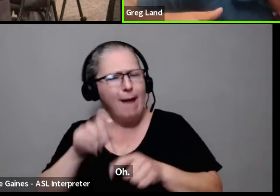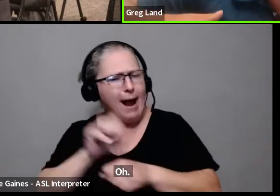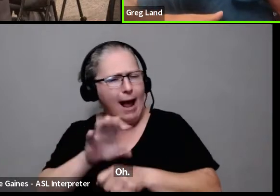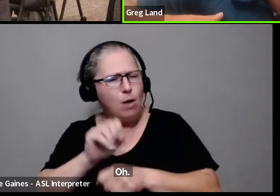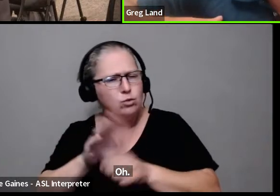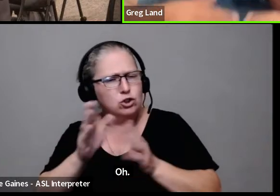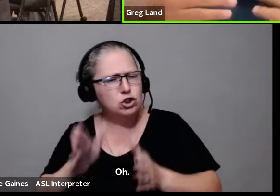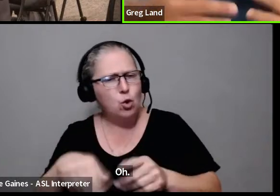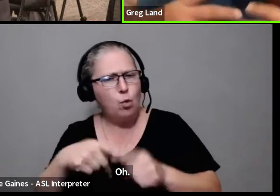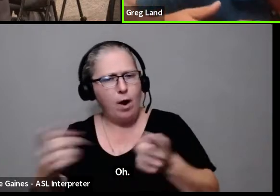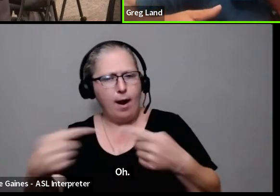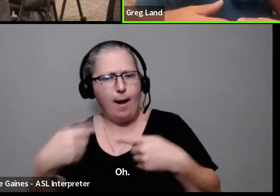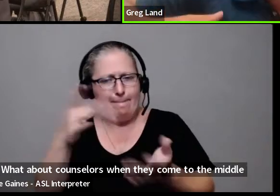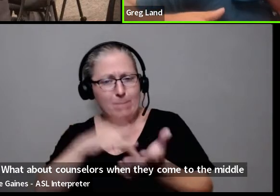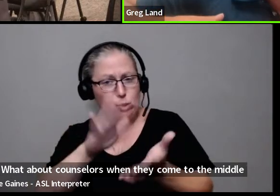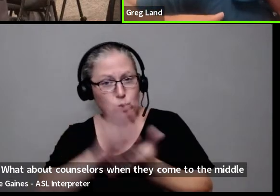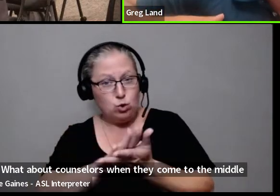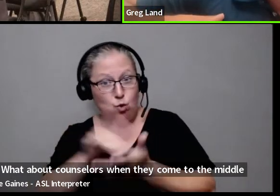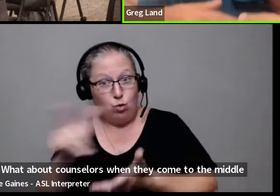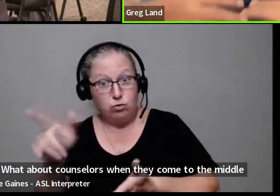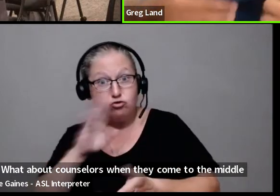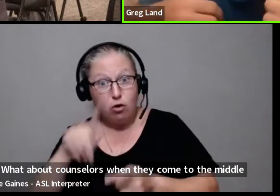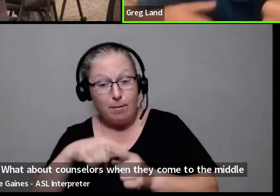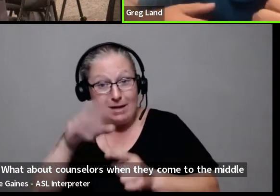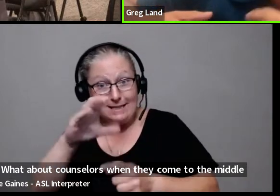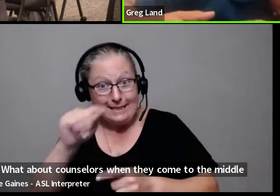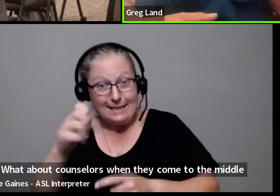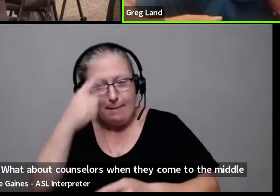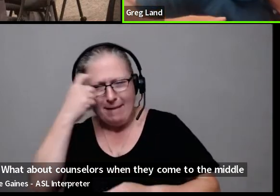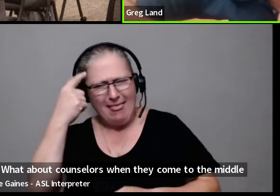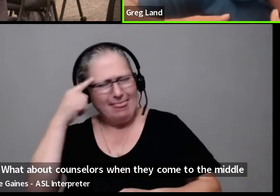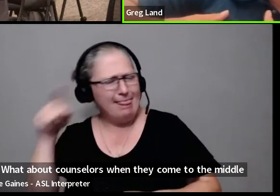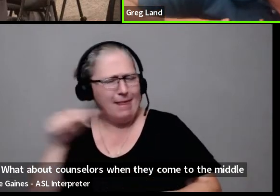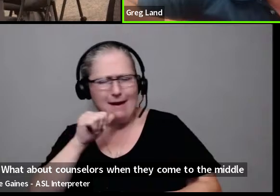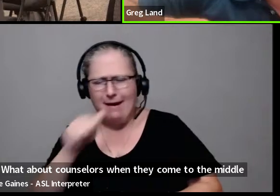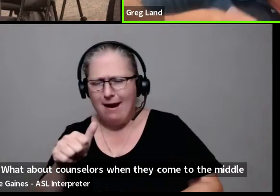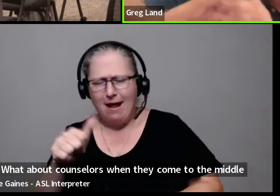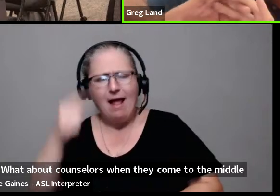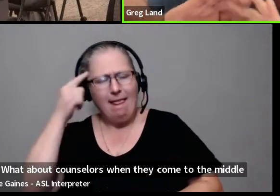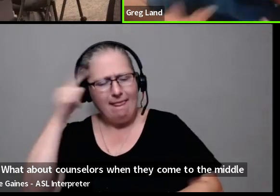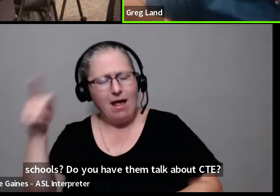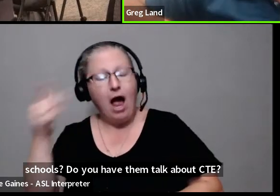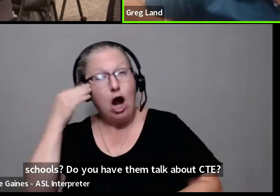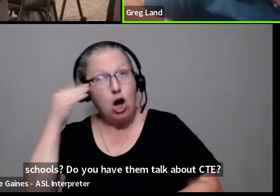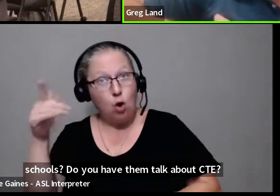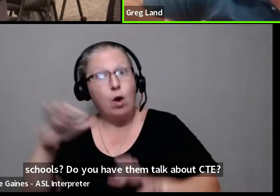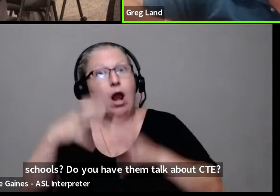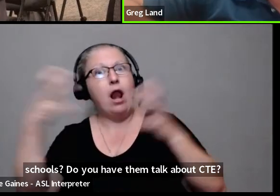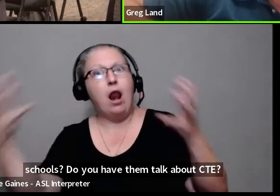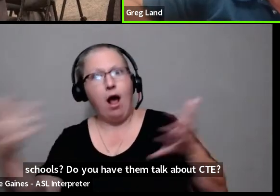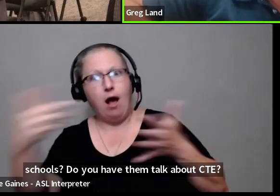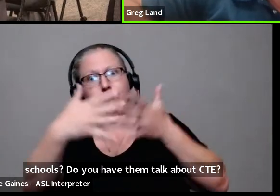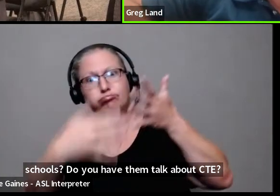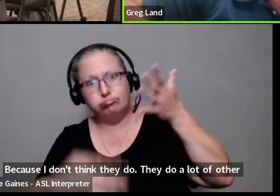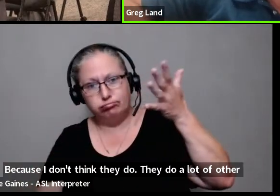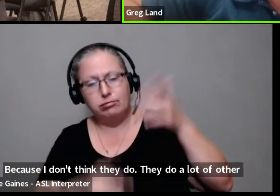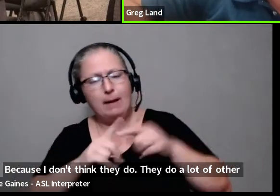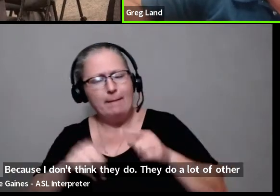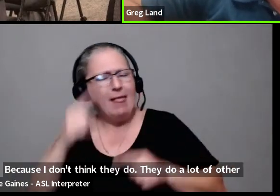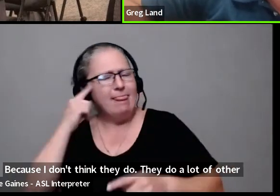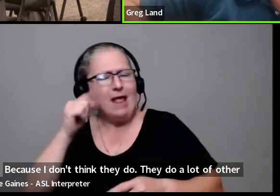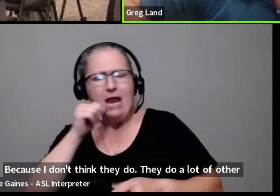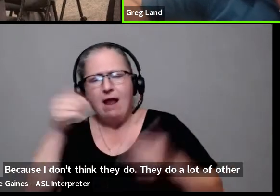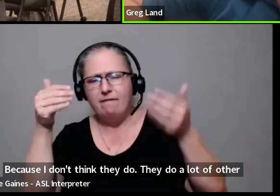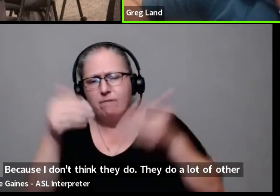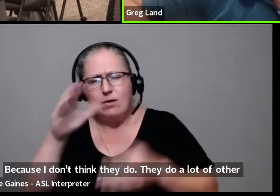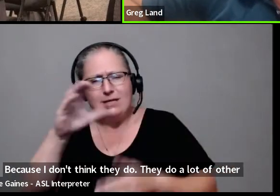come to the middle schools? Do you have them talk about CTE? Because I don't think they do. I know they do a lot of other stuff and but I don't think they focus